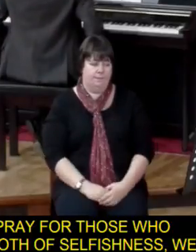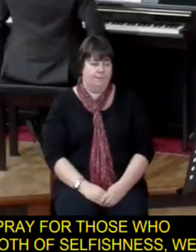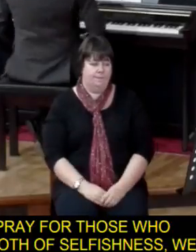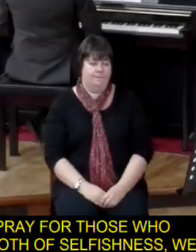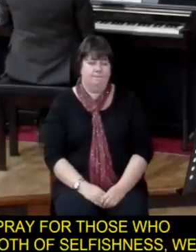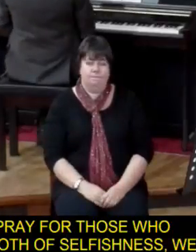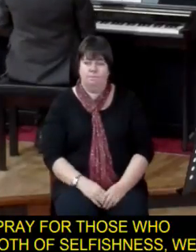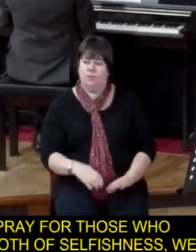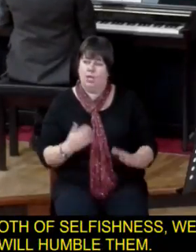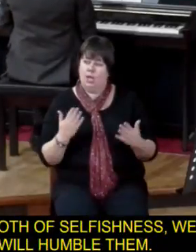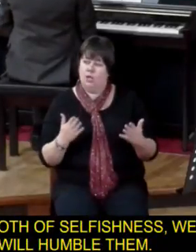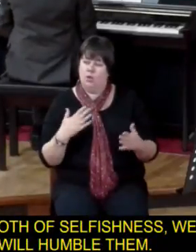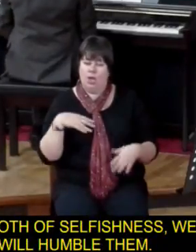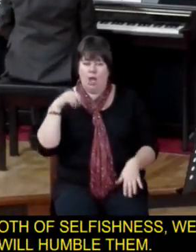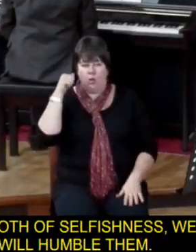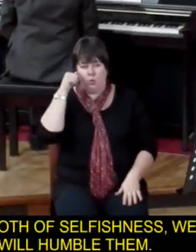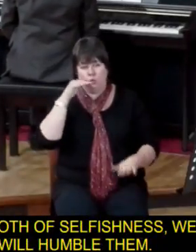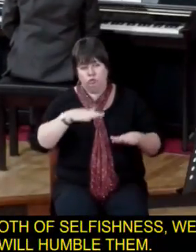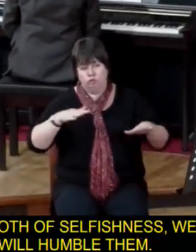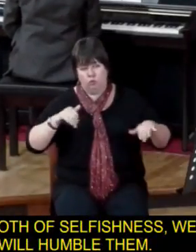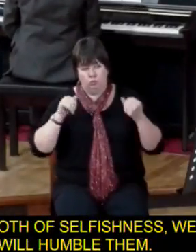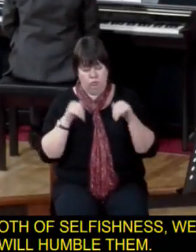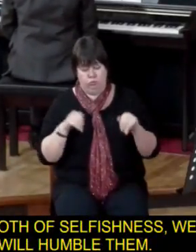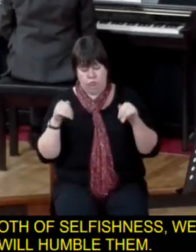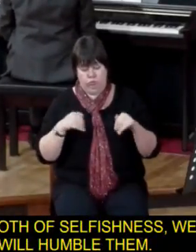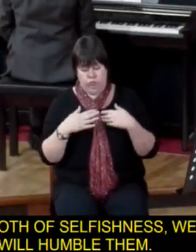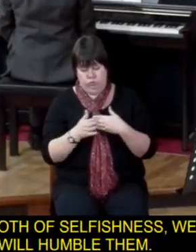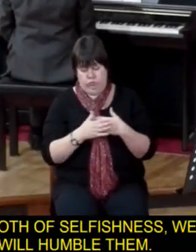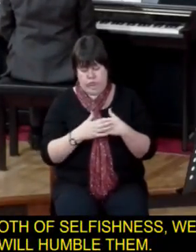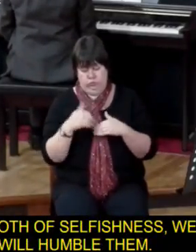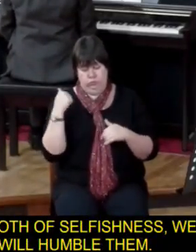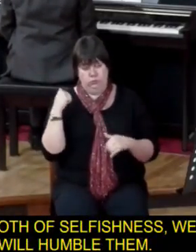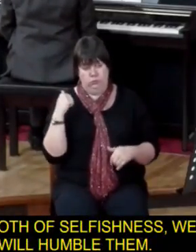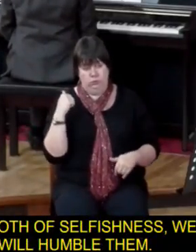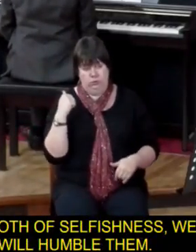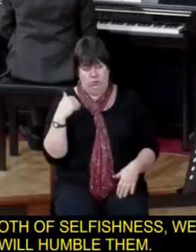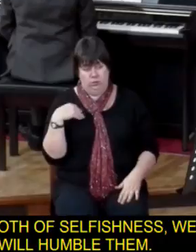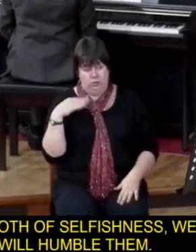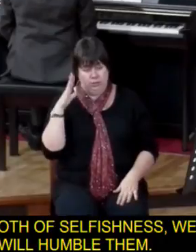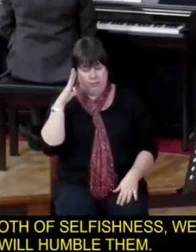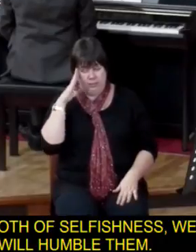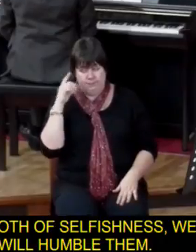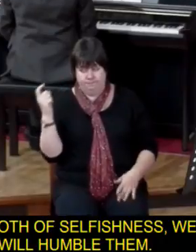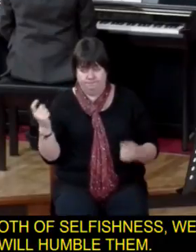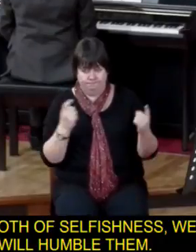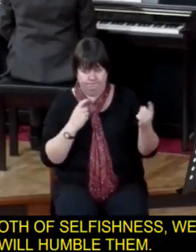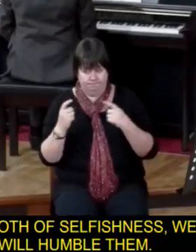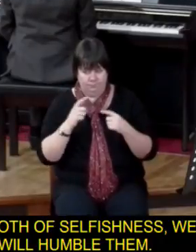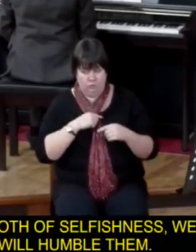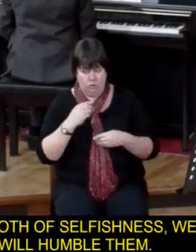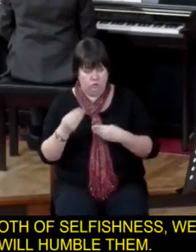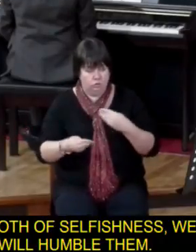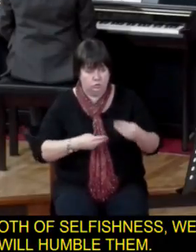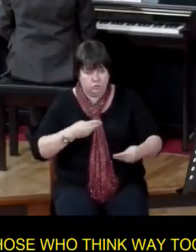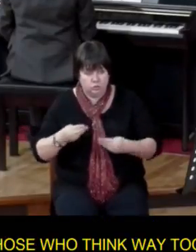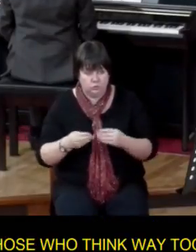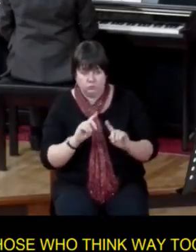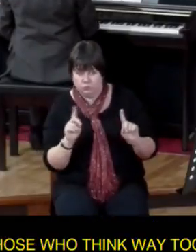Now the children should be waiting outside that door, eager to come in and tell us about their story this week. So we look forward to welcoming